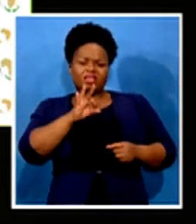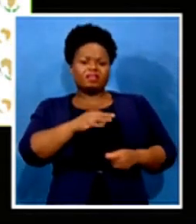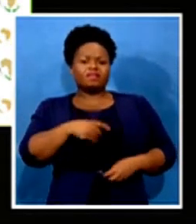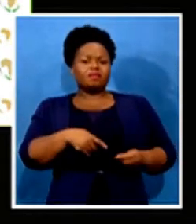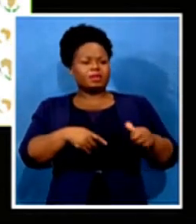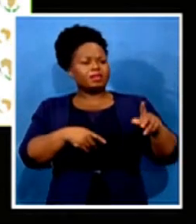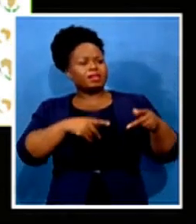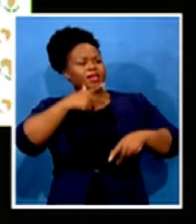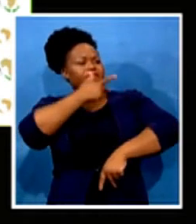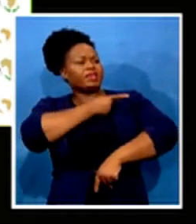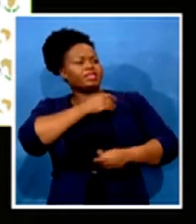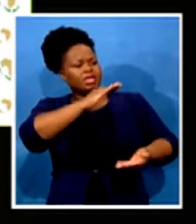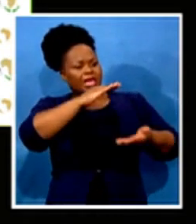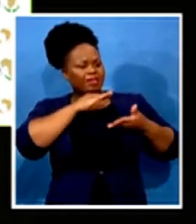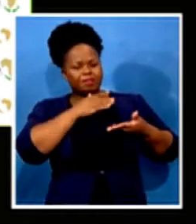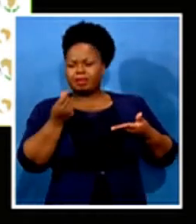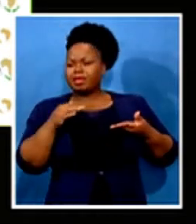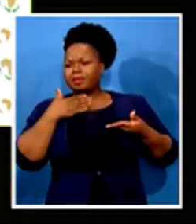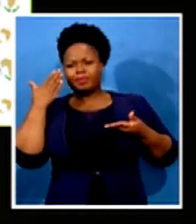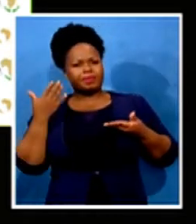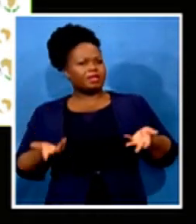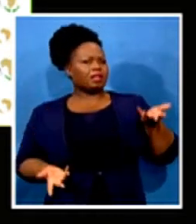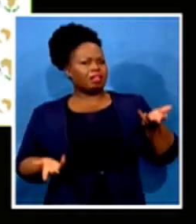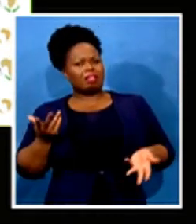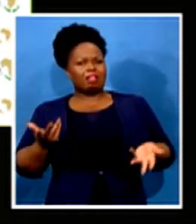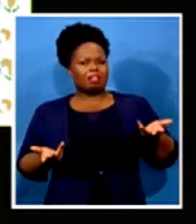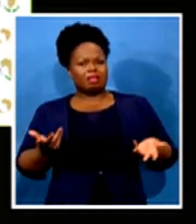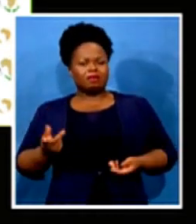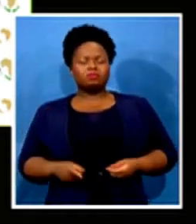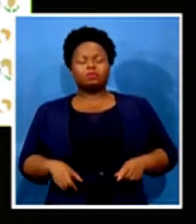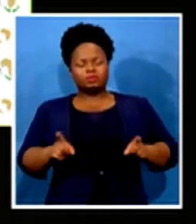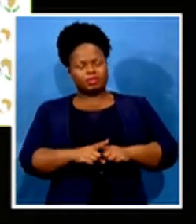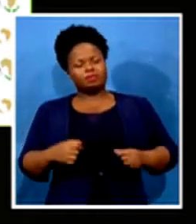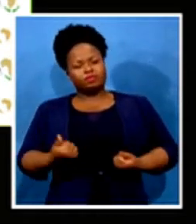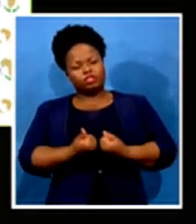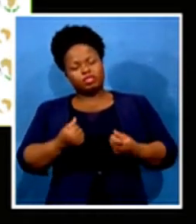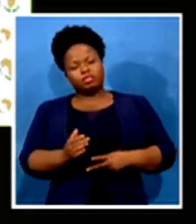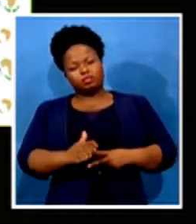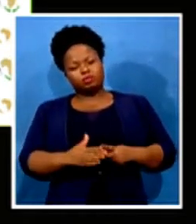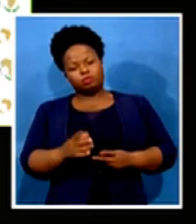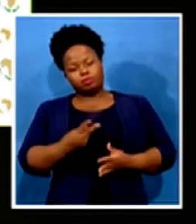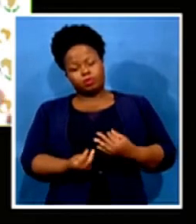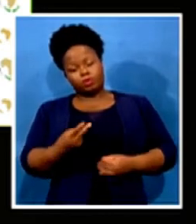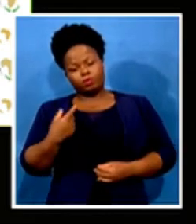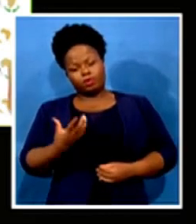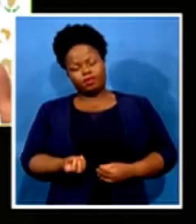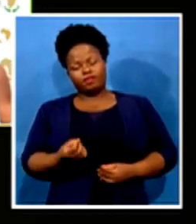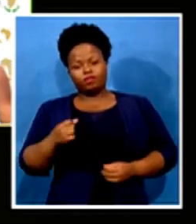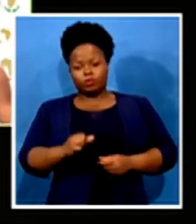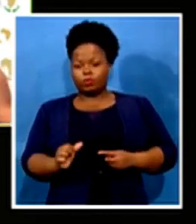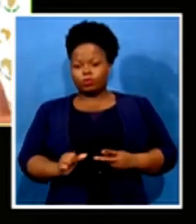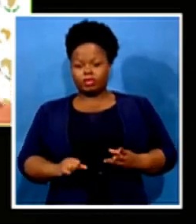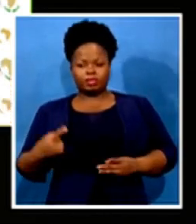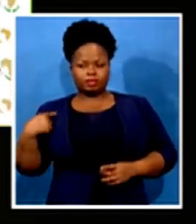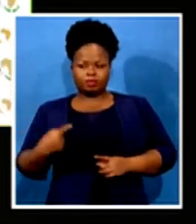egg here. So those are the two challenges that we've been having since for weeks in discussions with both